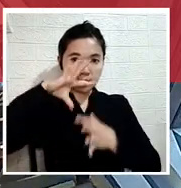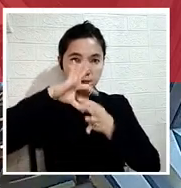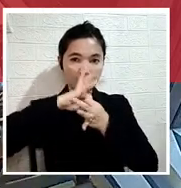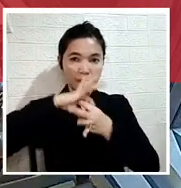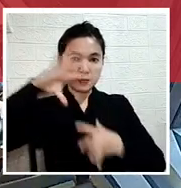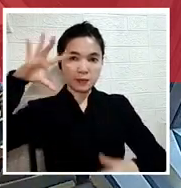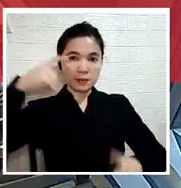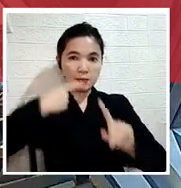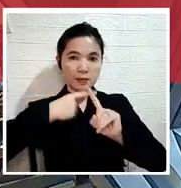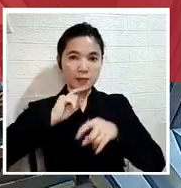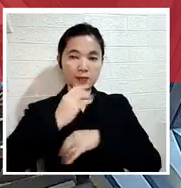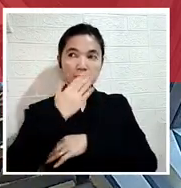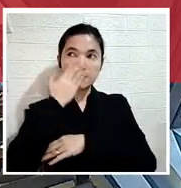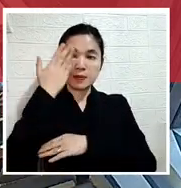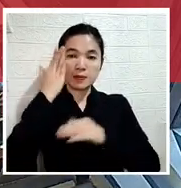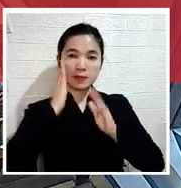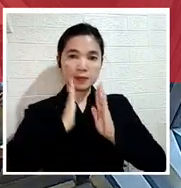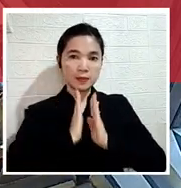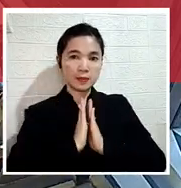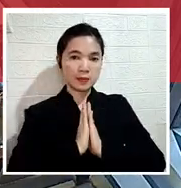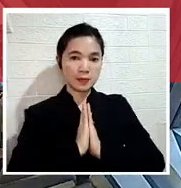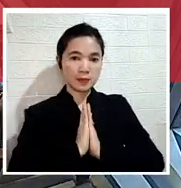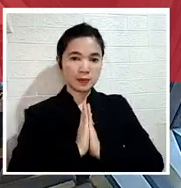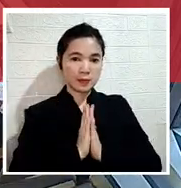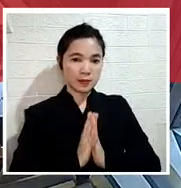you. Amen.